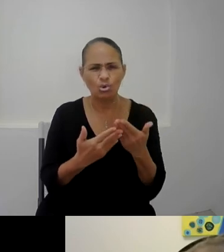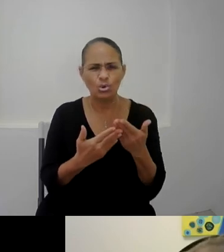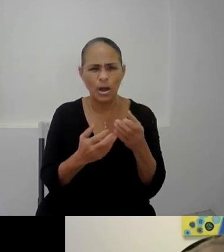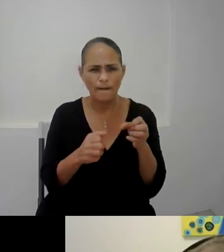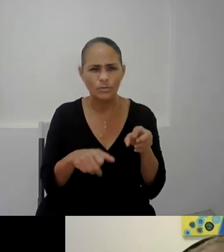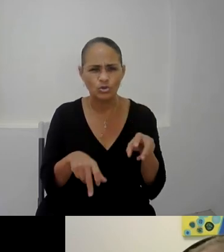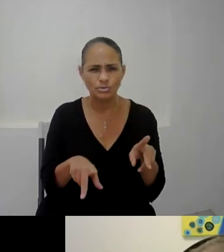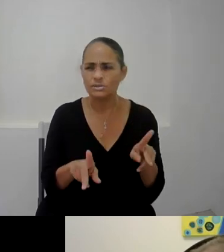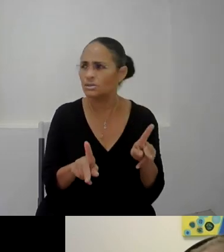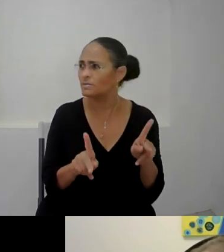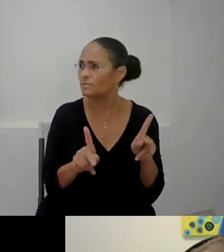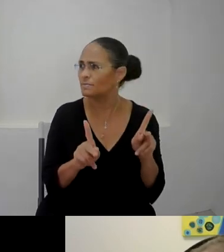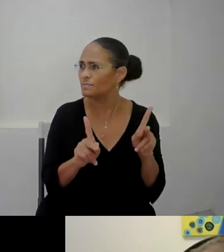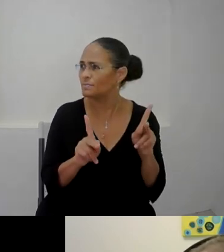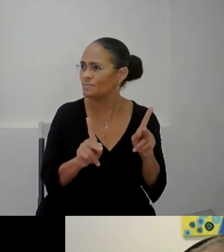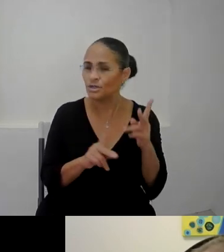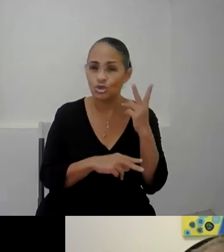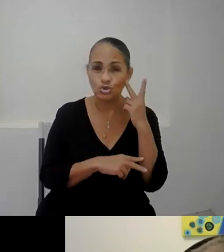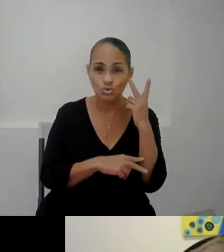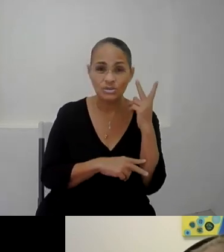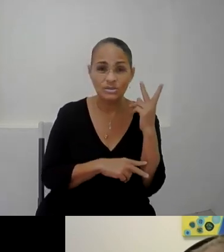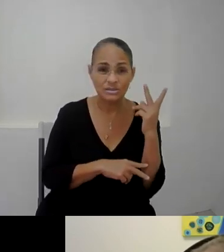a good opportunity to see